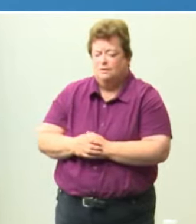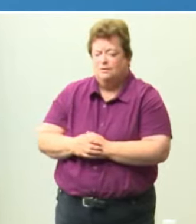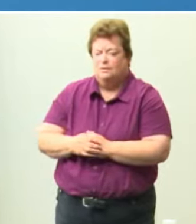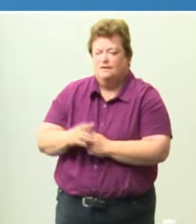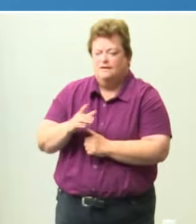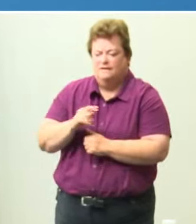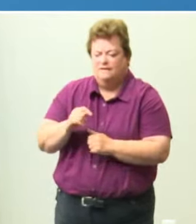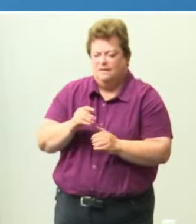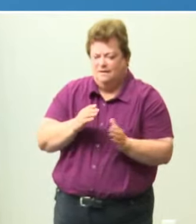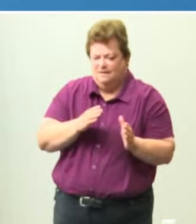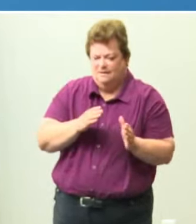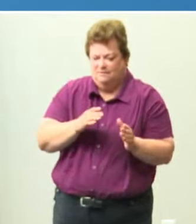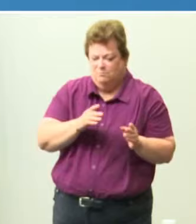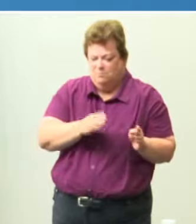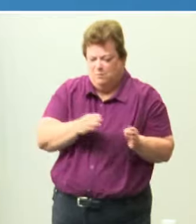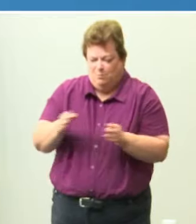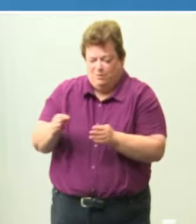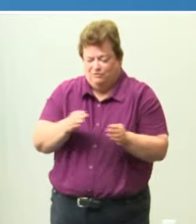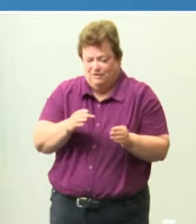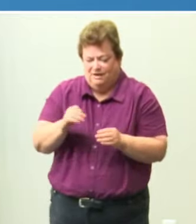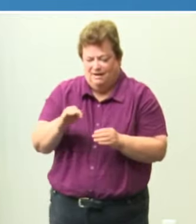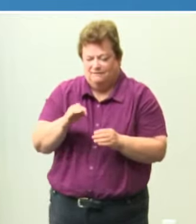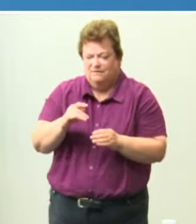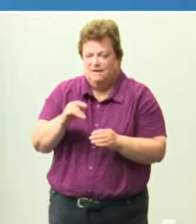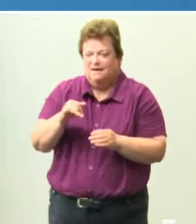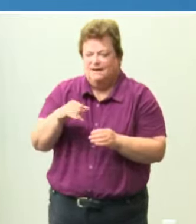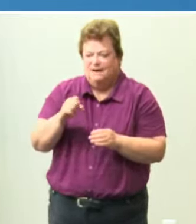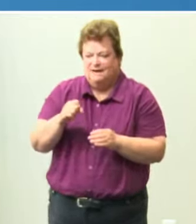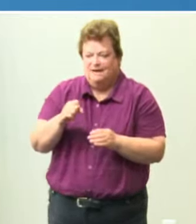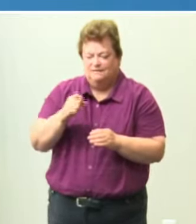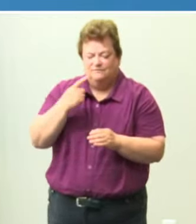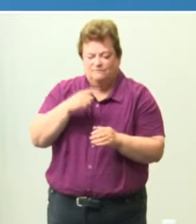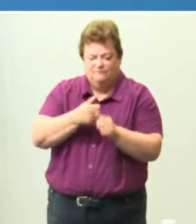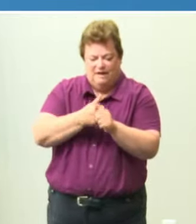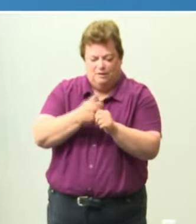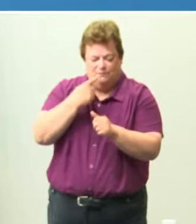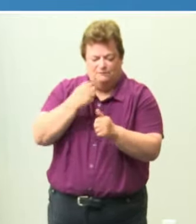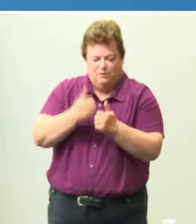the proportion of cases in the younger age groups week over week in recent weeks